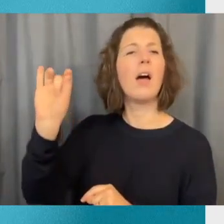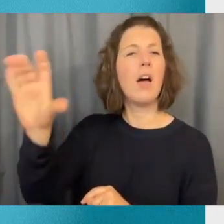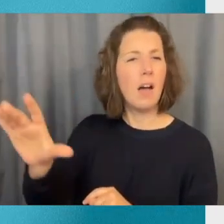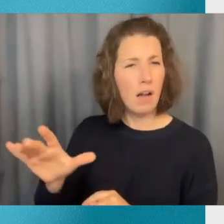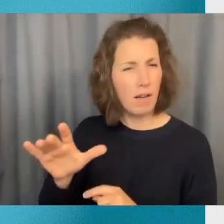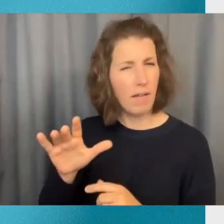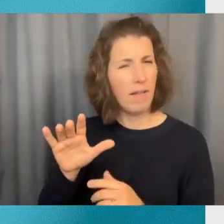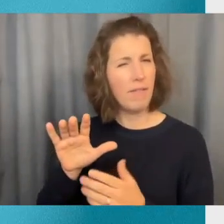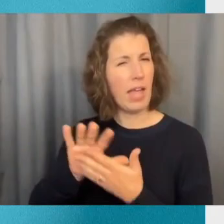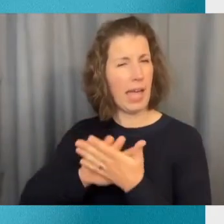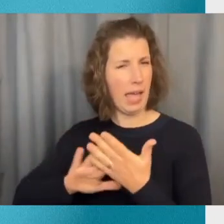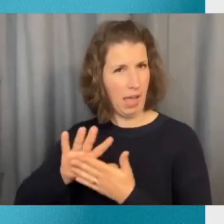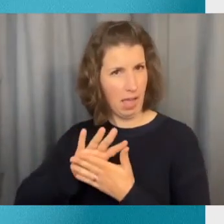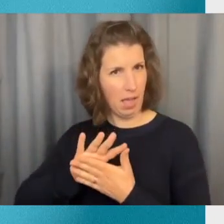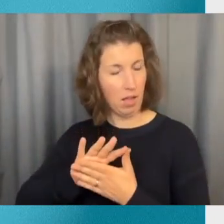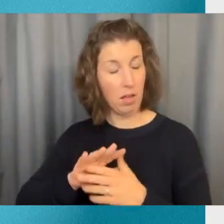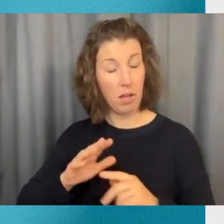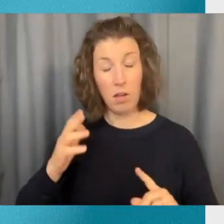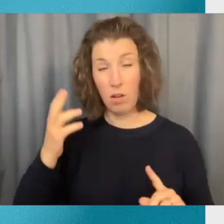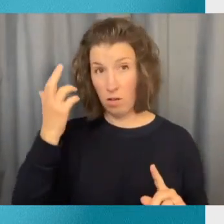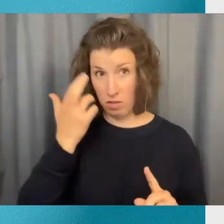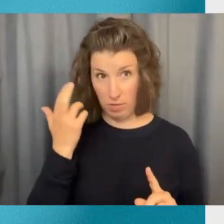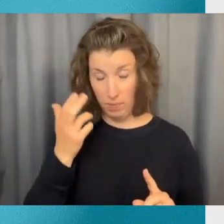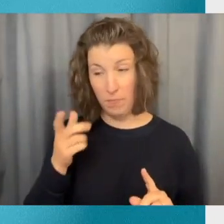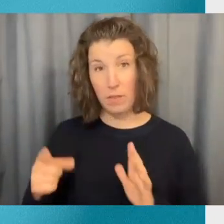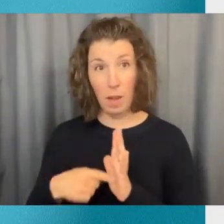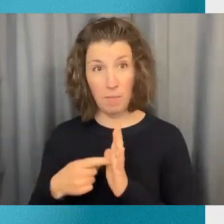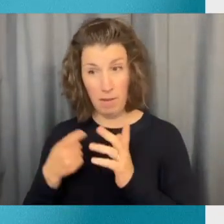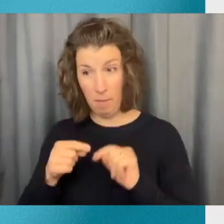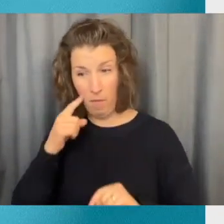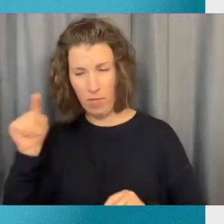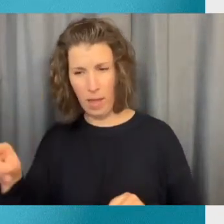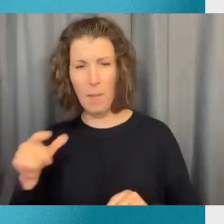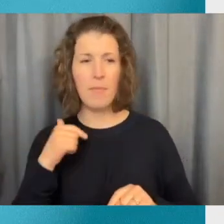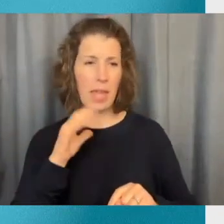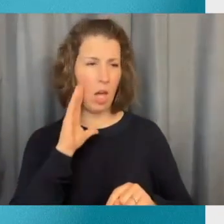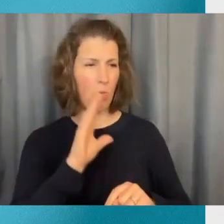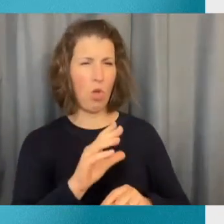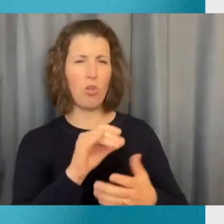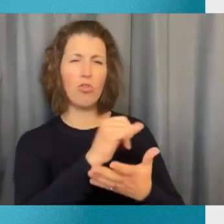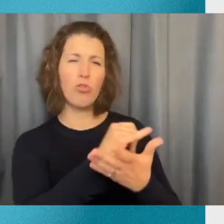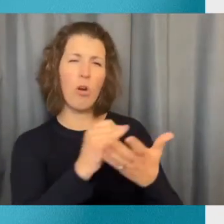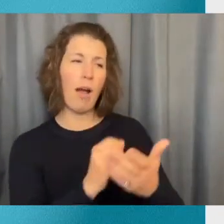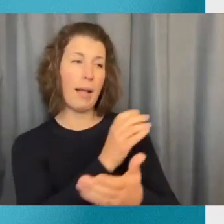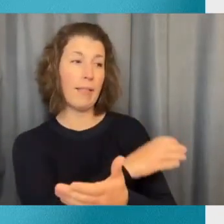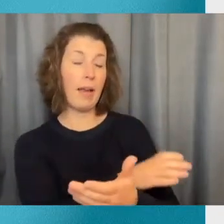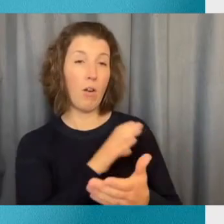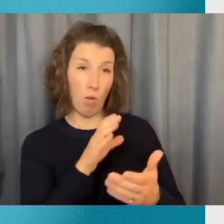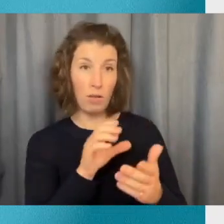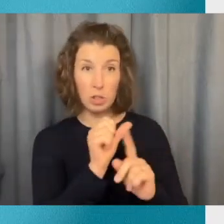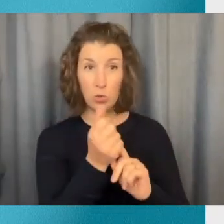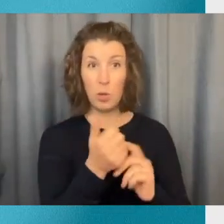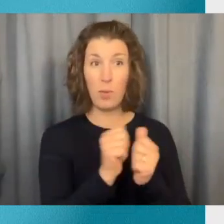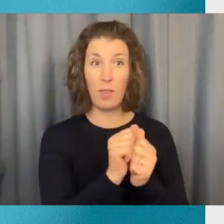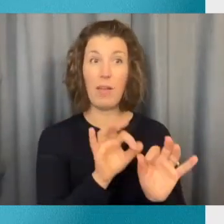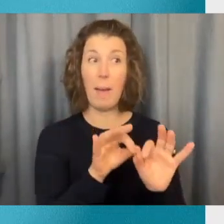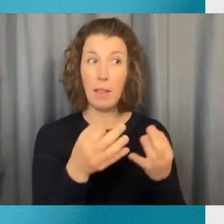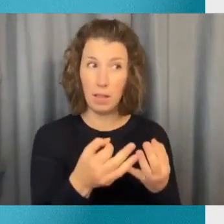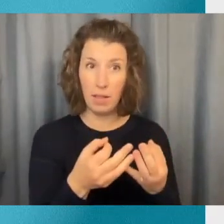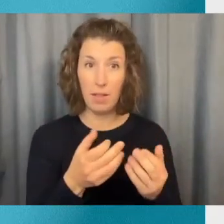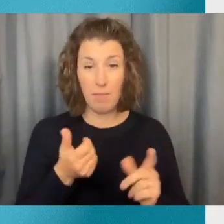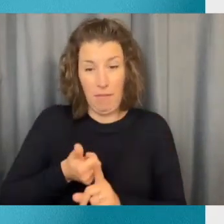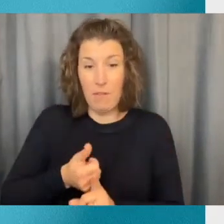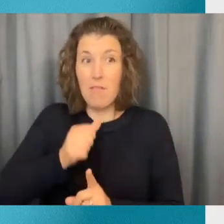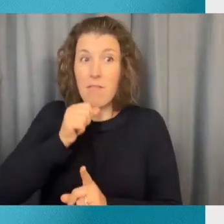because sometimes what comes up for them is they actually draw a clinical situation they were in with families. So they're not the provider. They're actually on the other